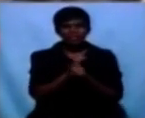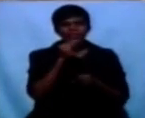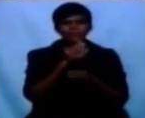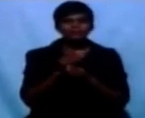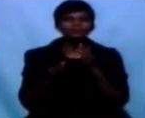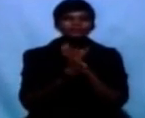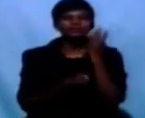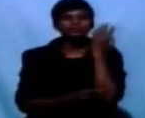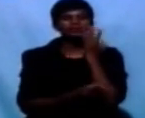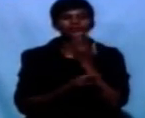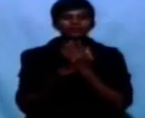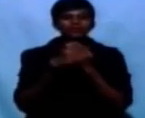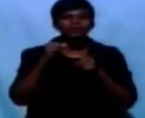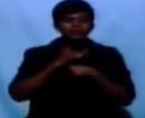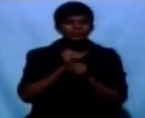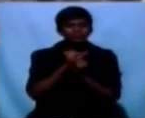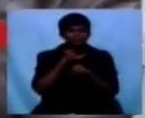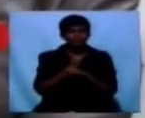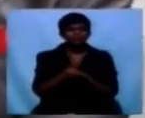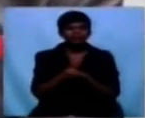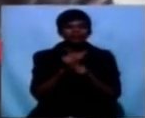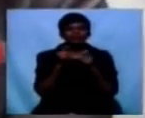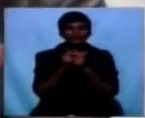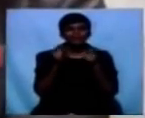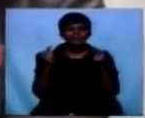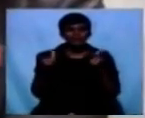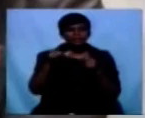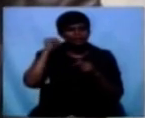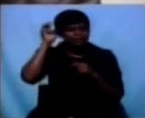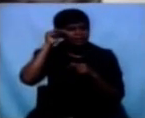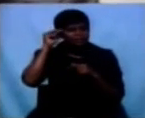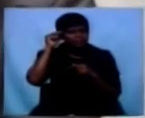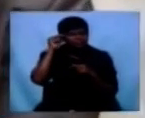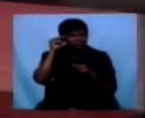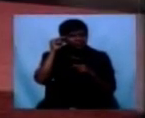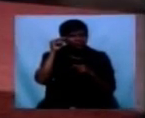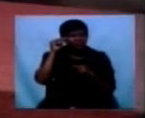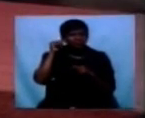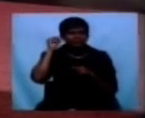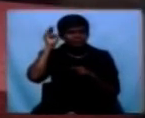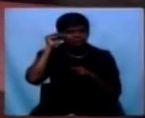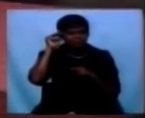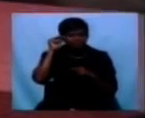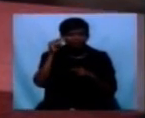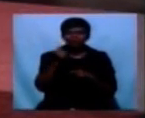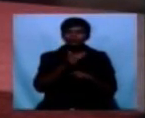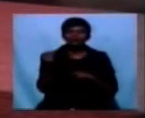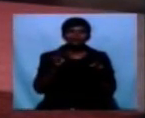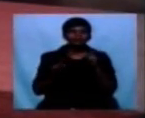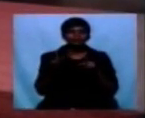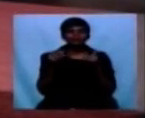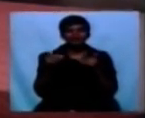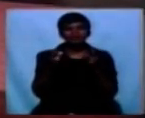infrastructure development has created a big ministry, a mega ministry, as other people are referring